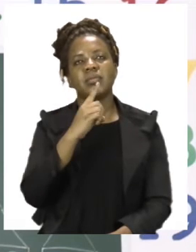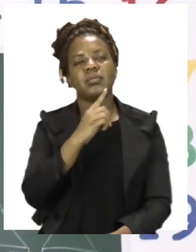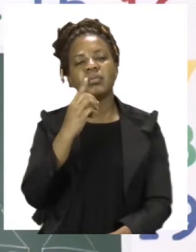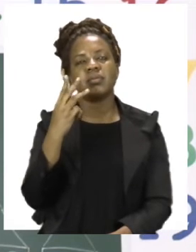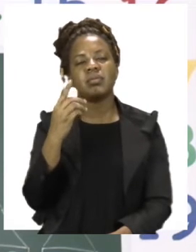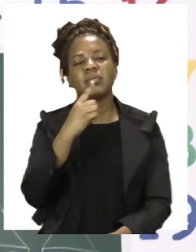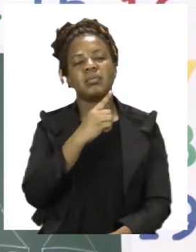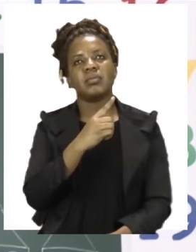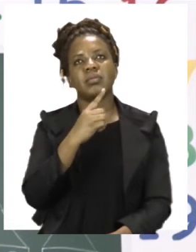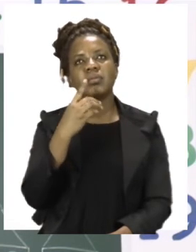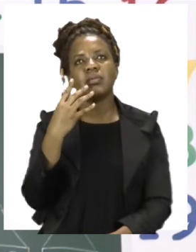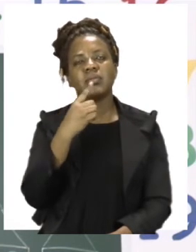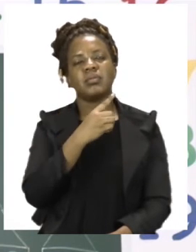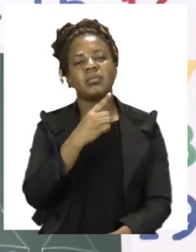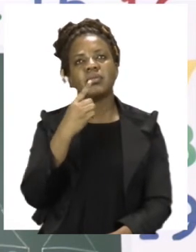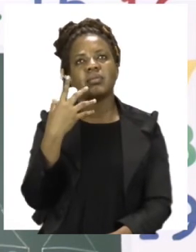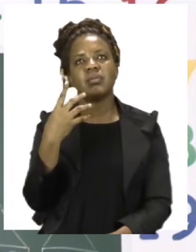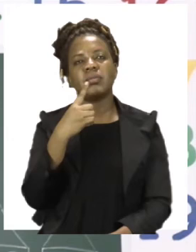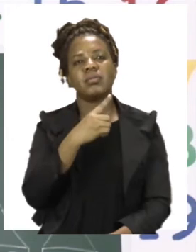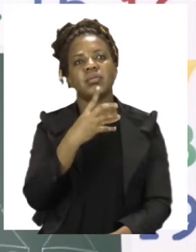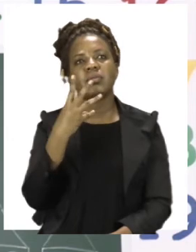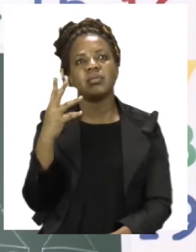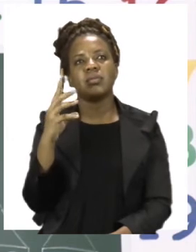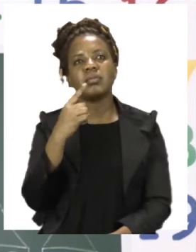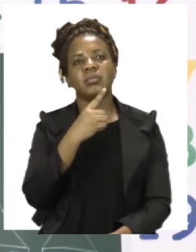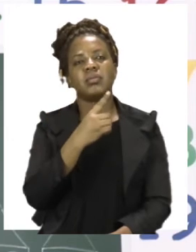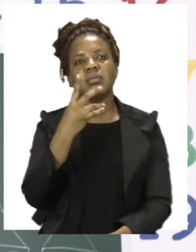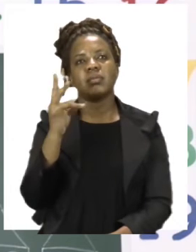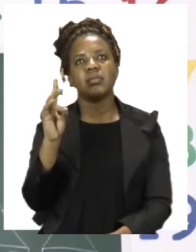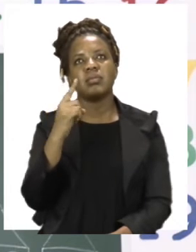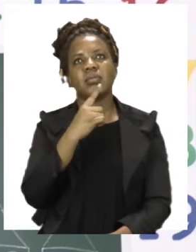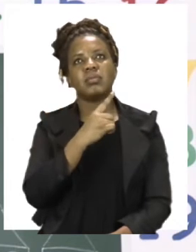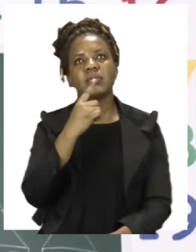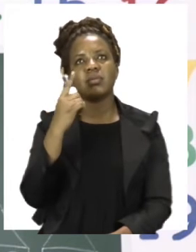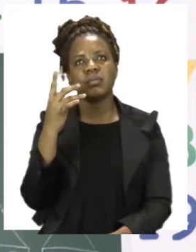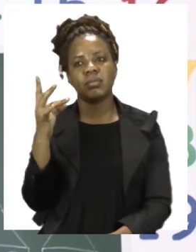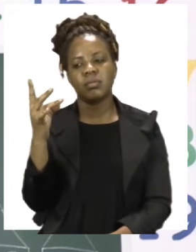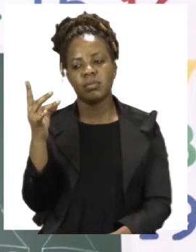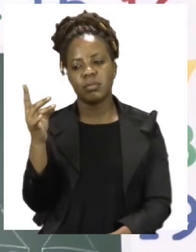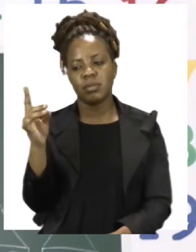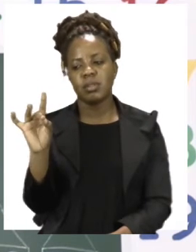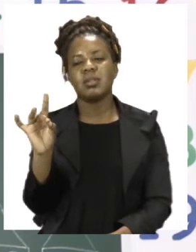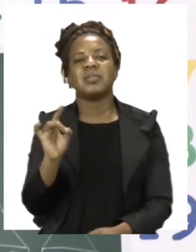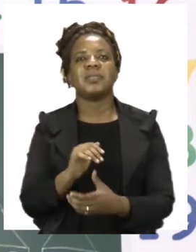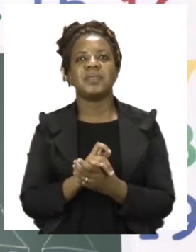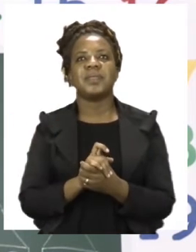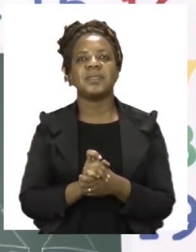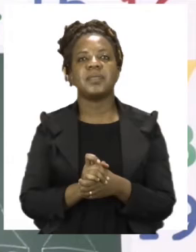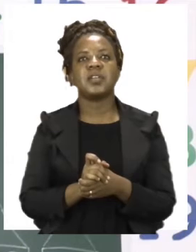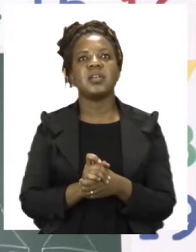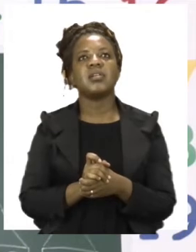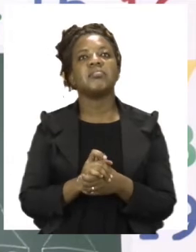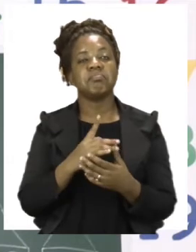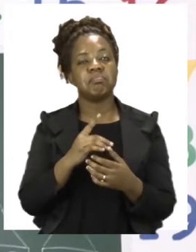12, 13, 14, 15, 16, 17, 18. So we